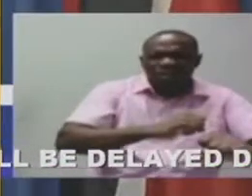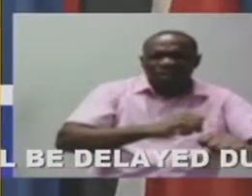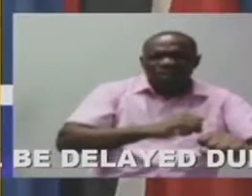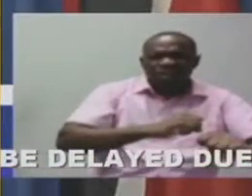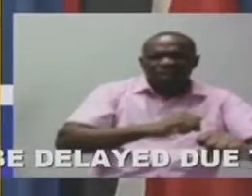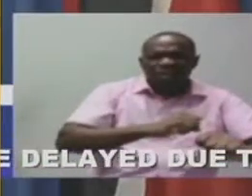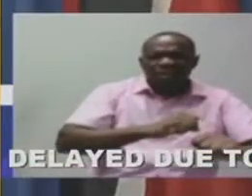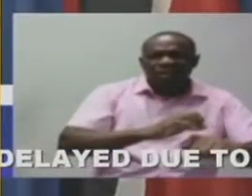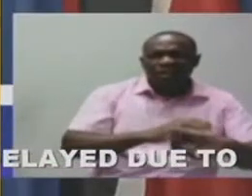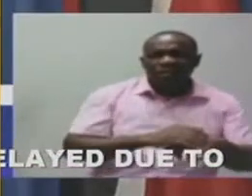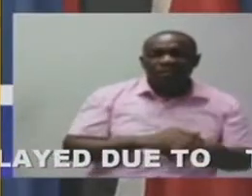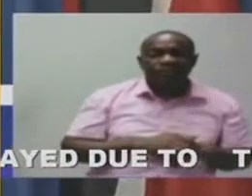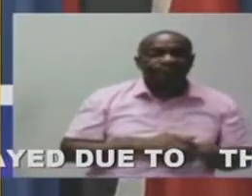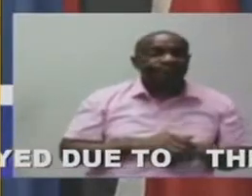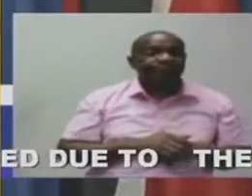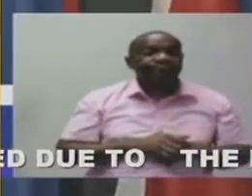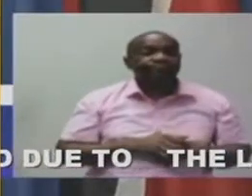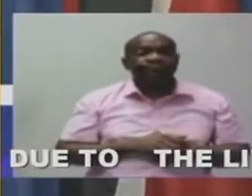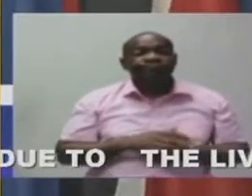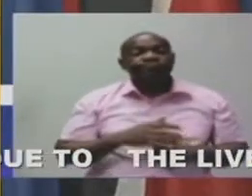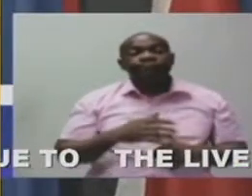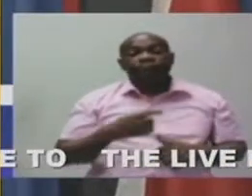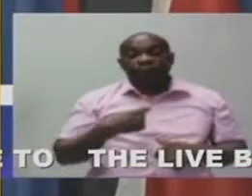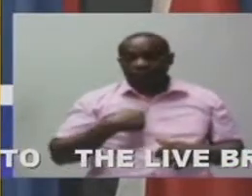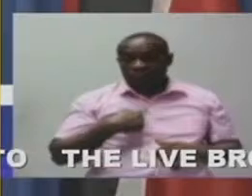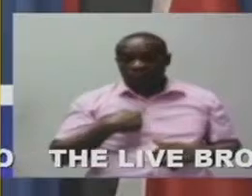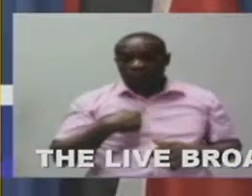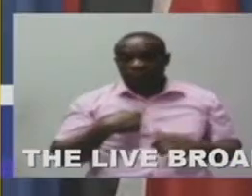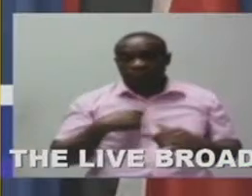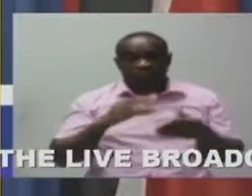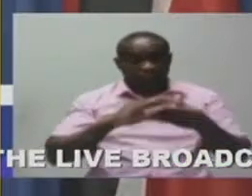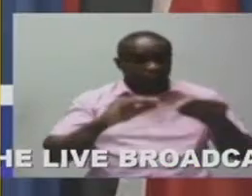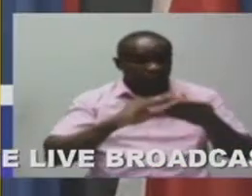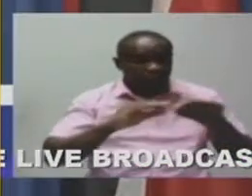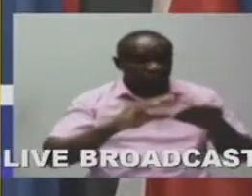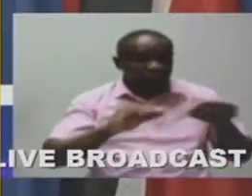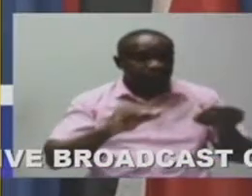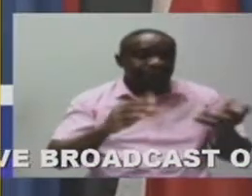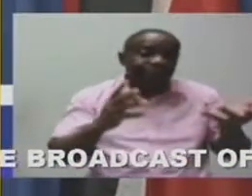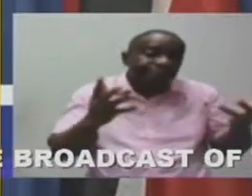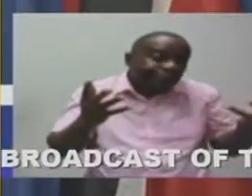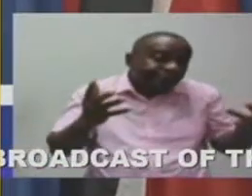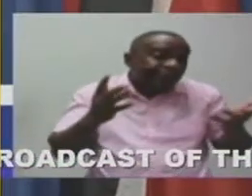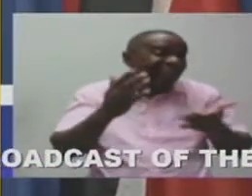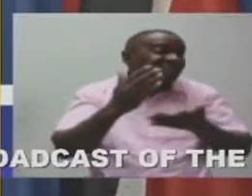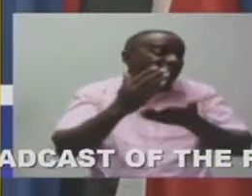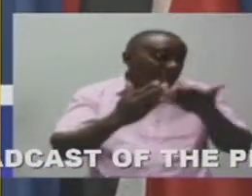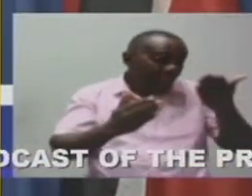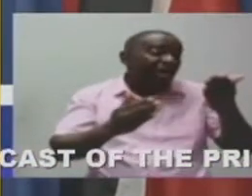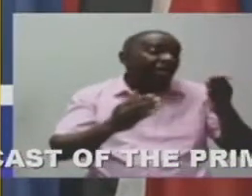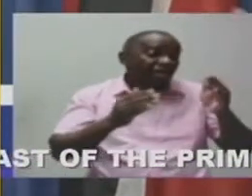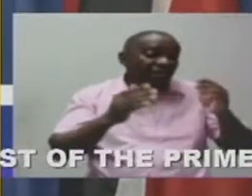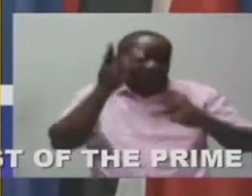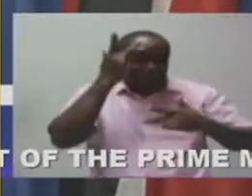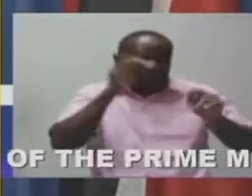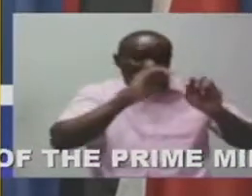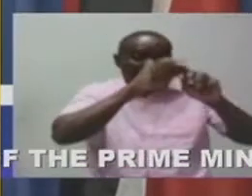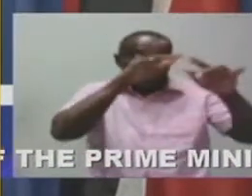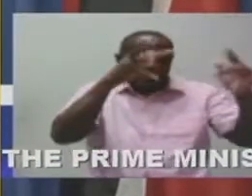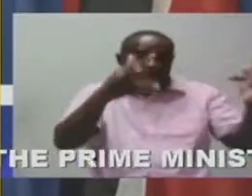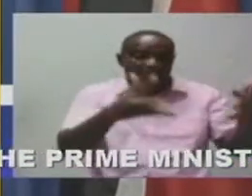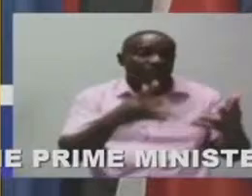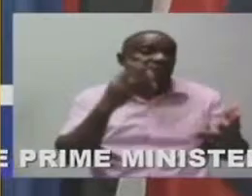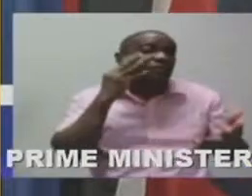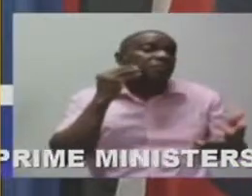All I can say to that is that that is part of the pandemic experience. PM, if yes, I... Yes, let me just